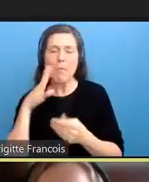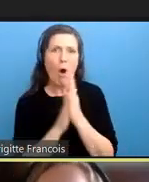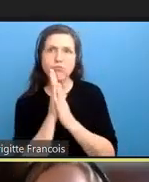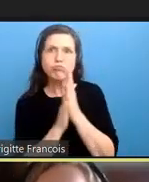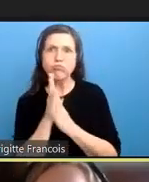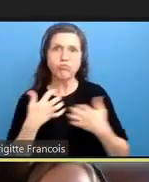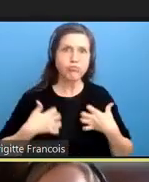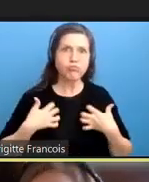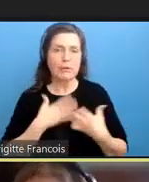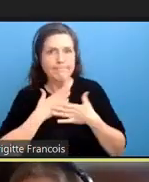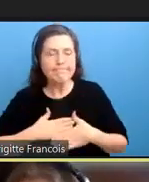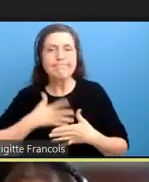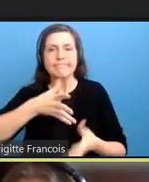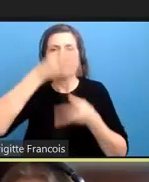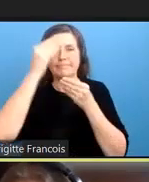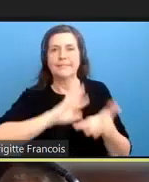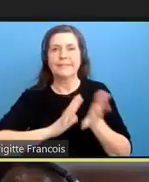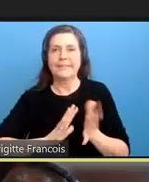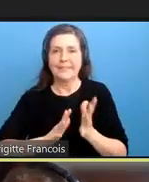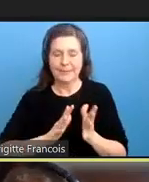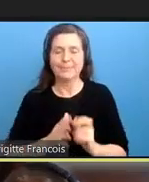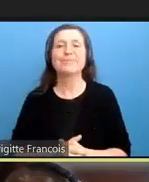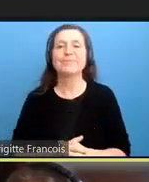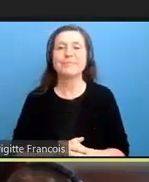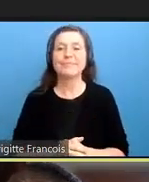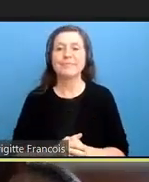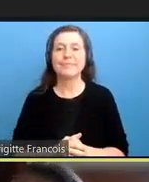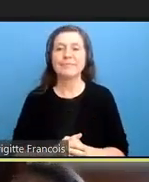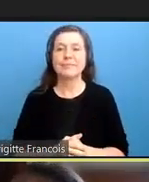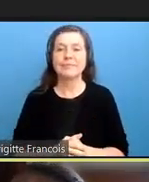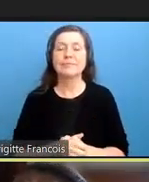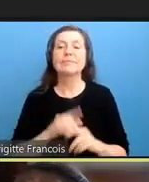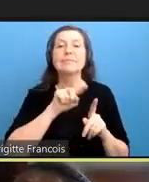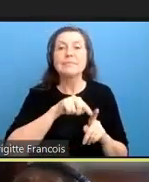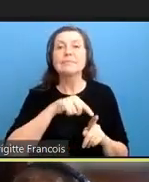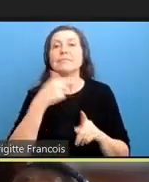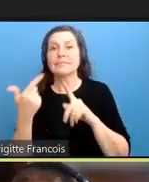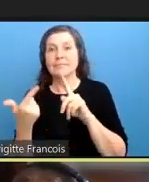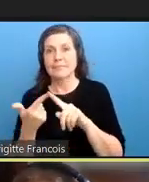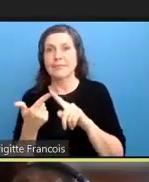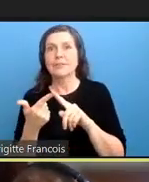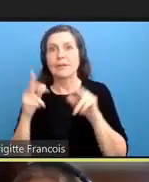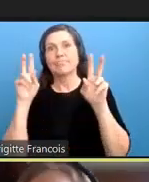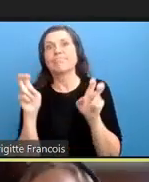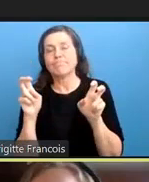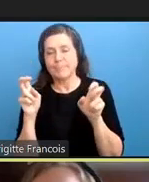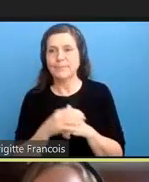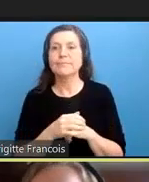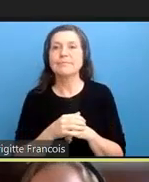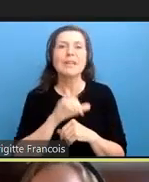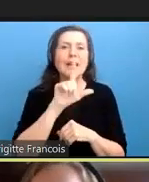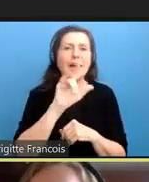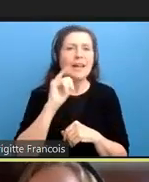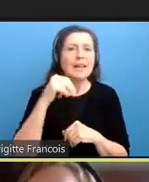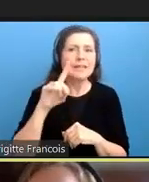families, working with families, is extremely important. And that certainly fed through in another key point where we had Linda, who I